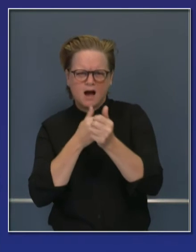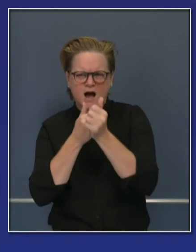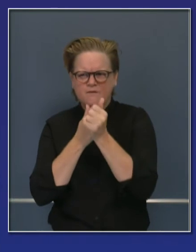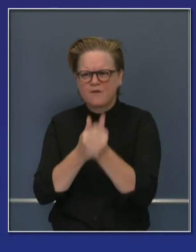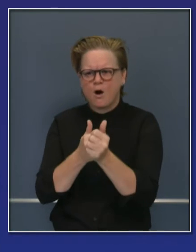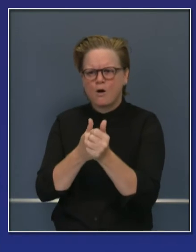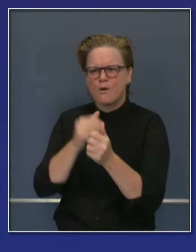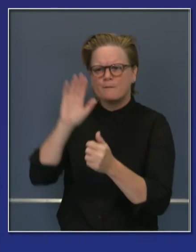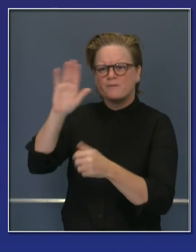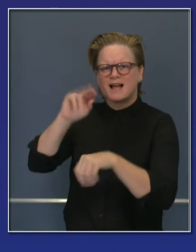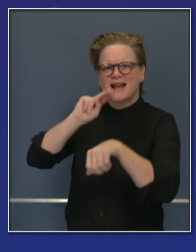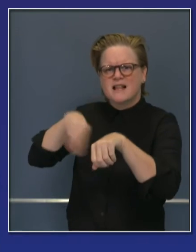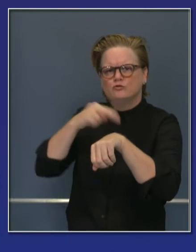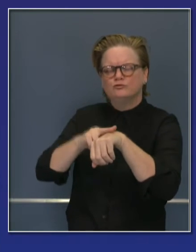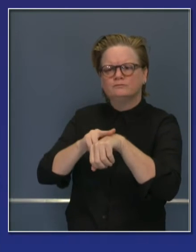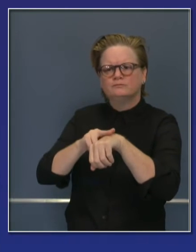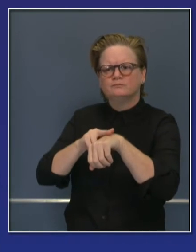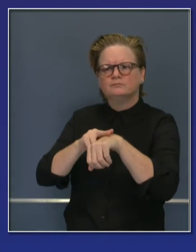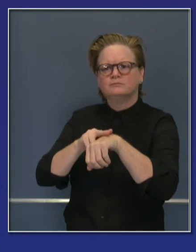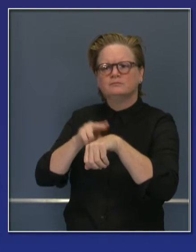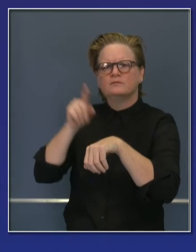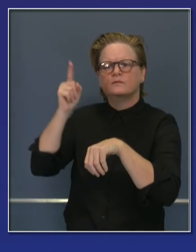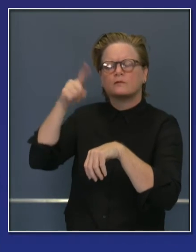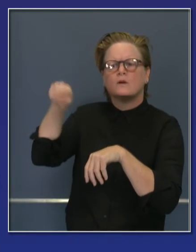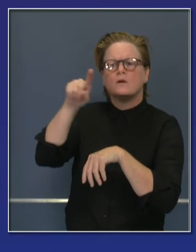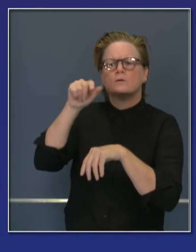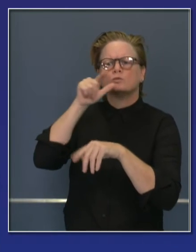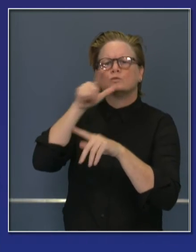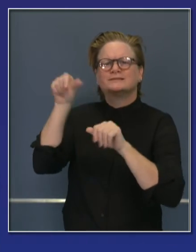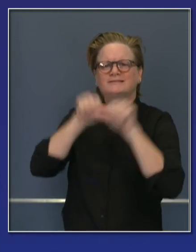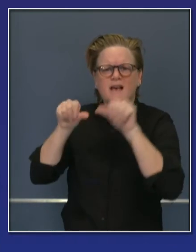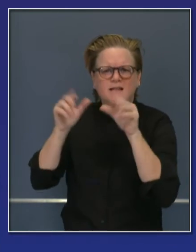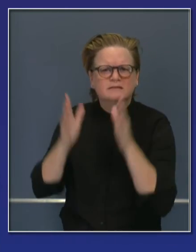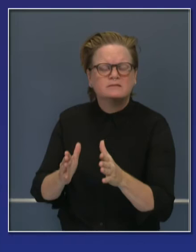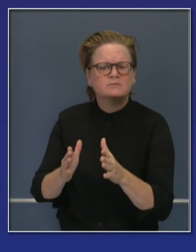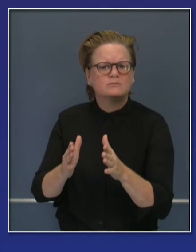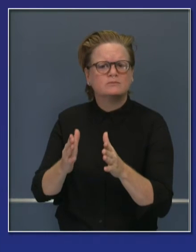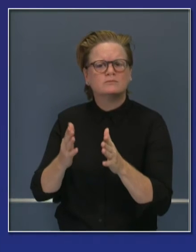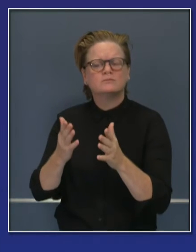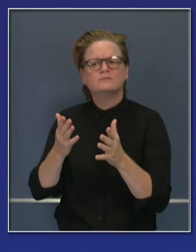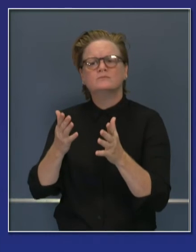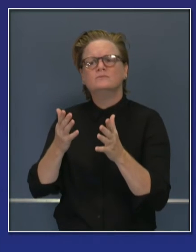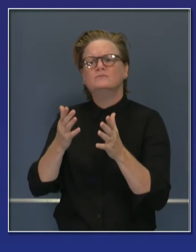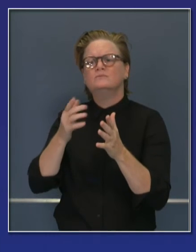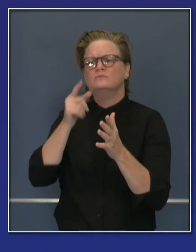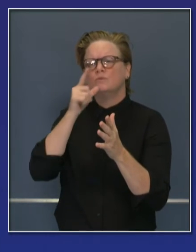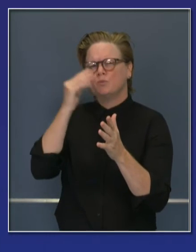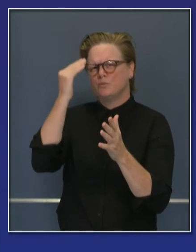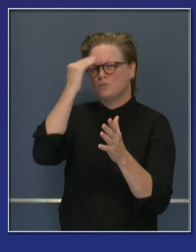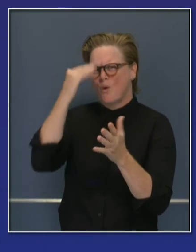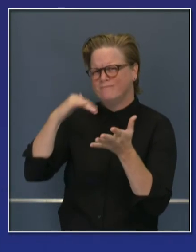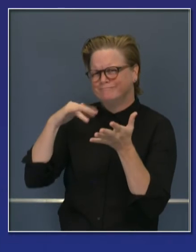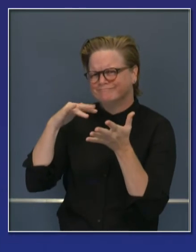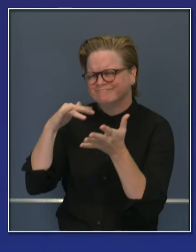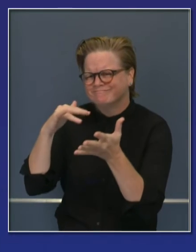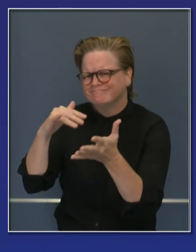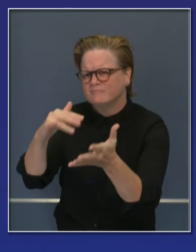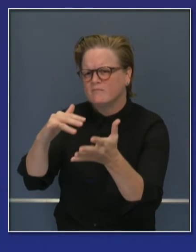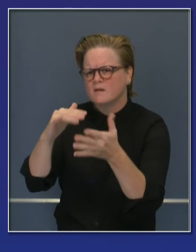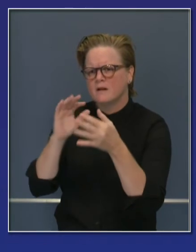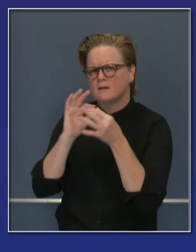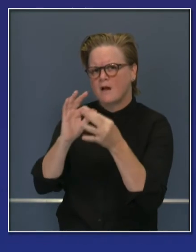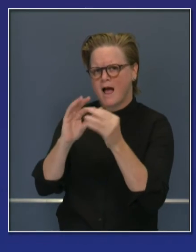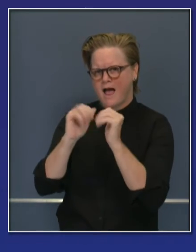leading ethnicians of sorts. Forgive me making up a word, but ethicists. As it relates to prioritization,